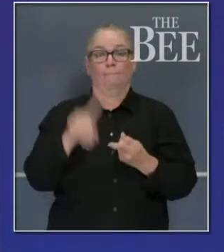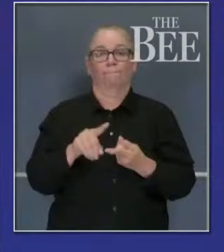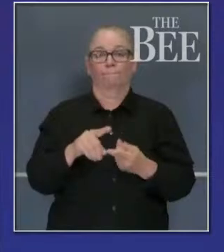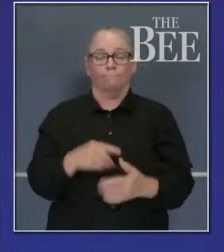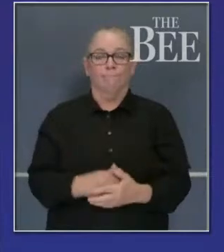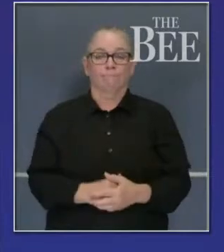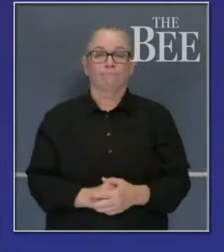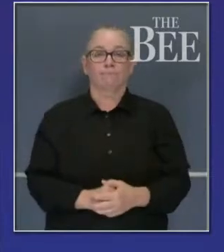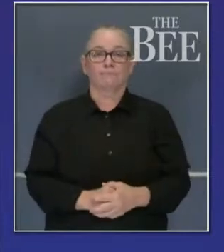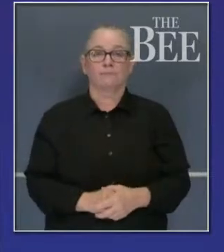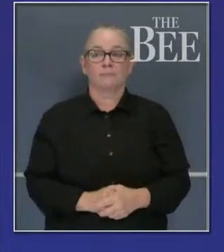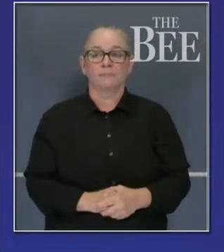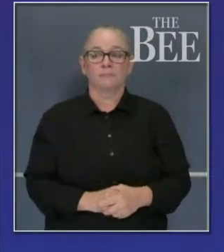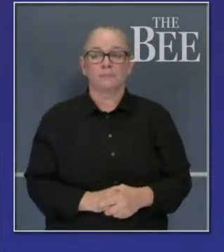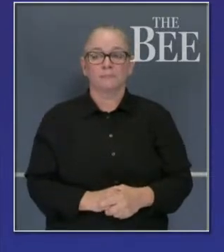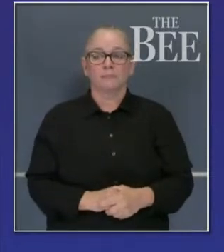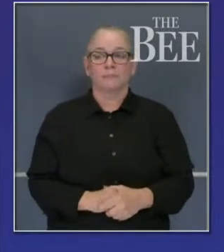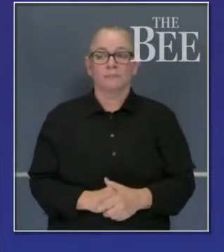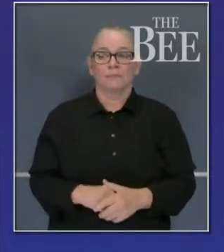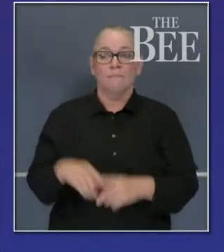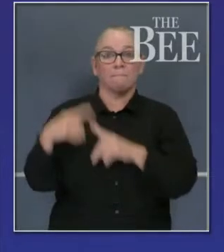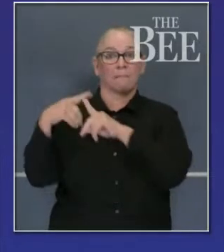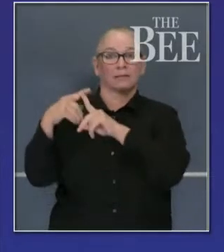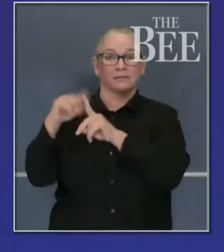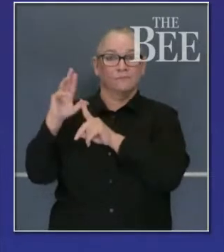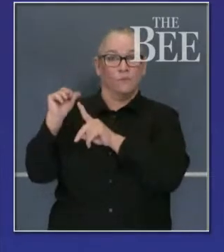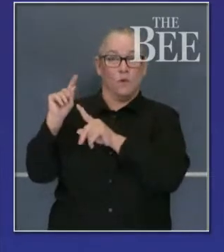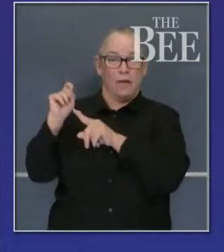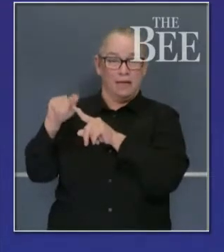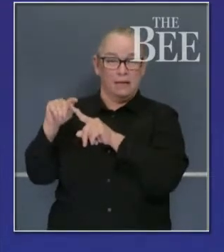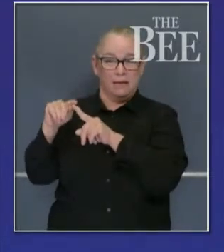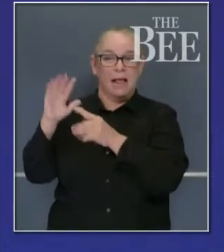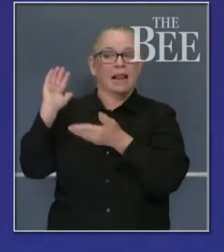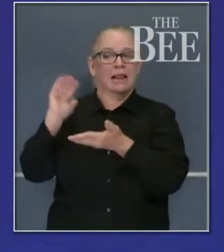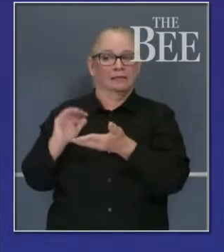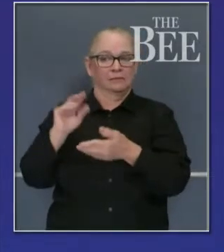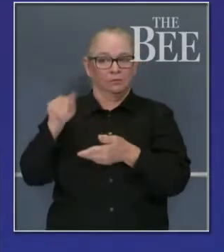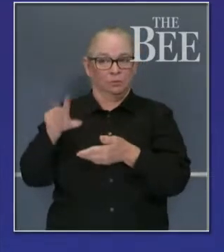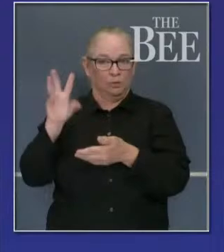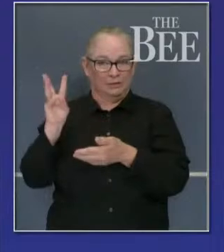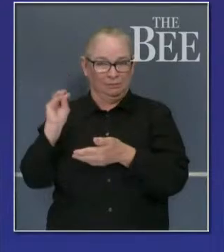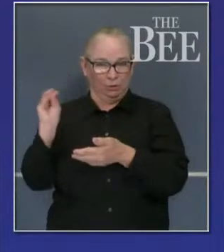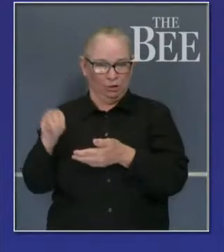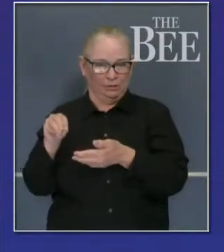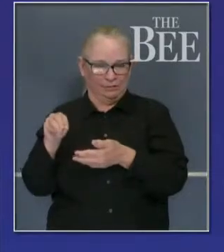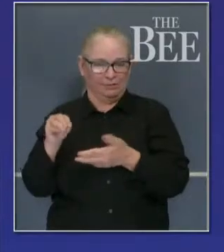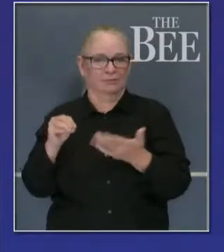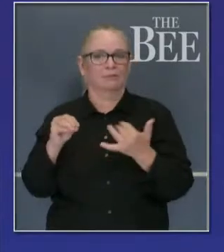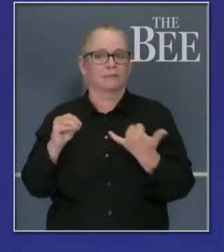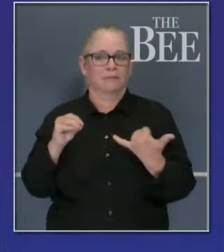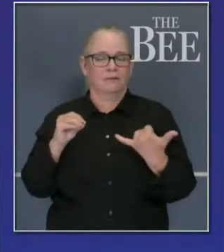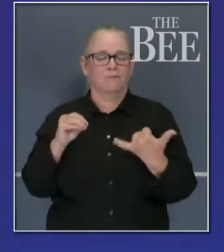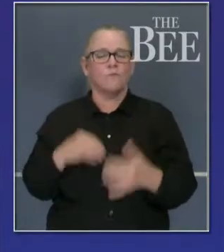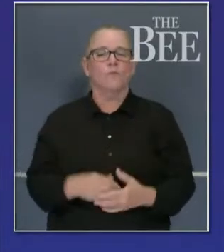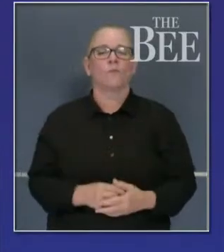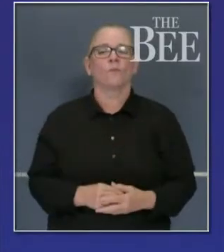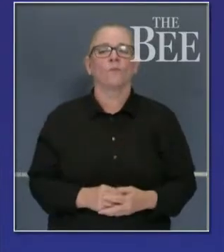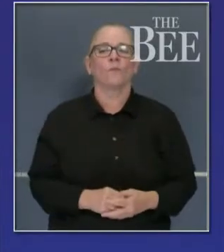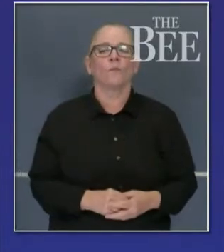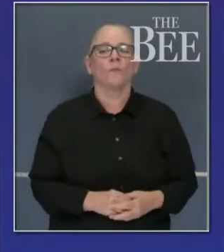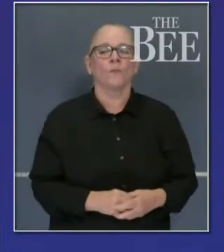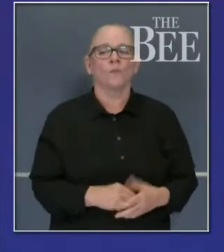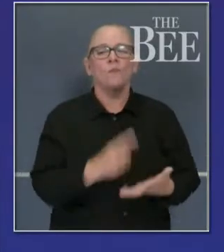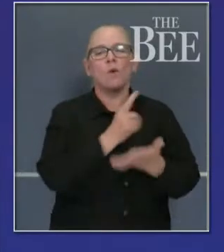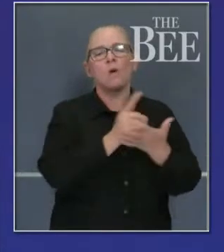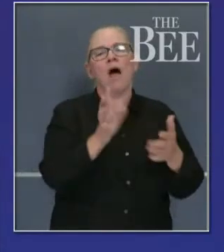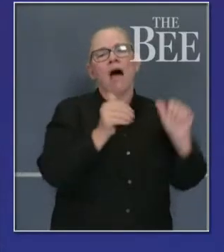So positivity rate in the state of California down to 3.6% statewide, both on the 7-day